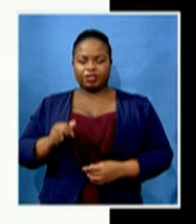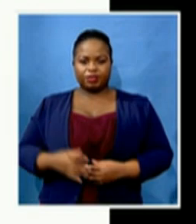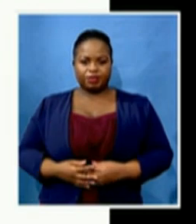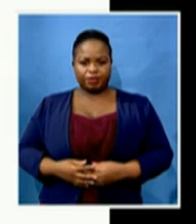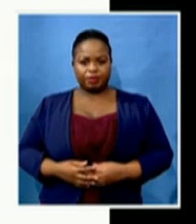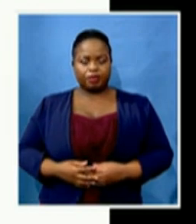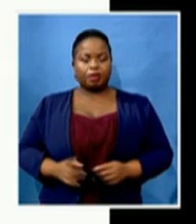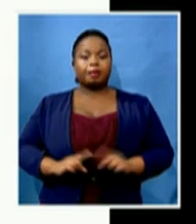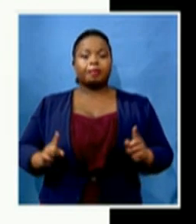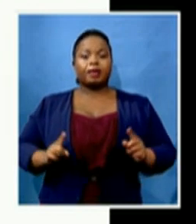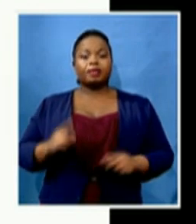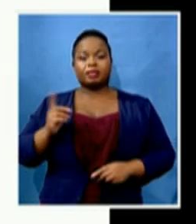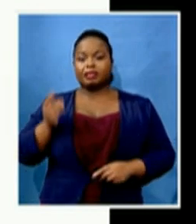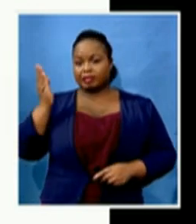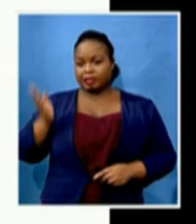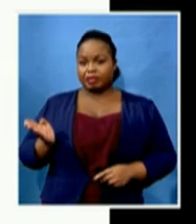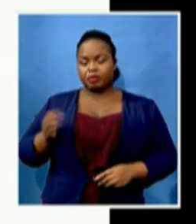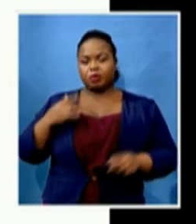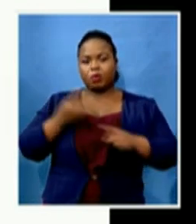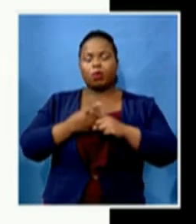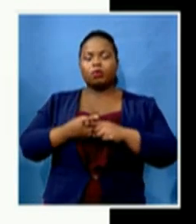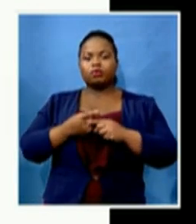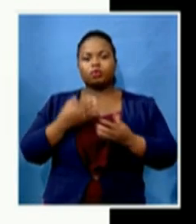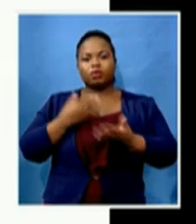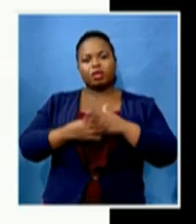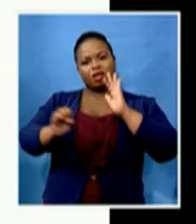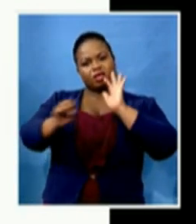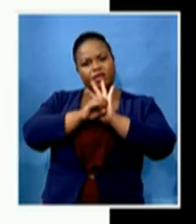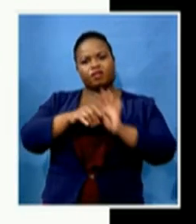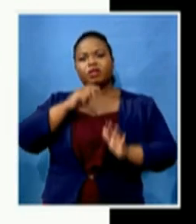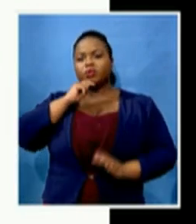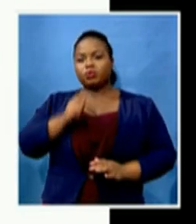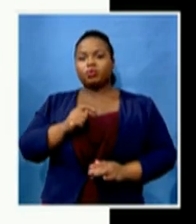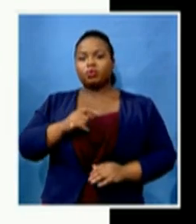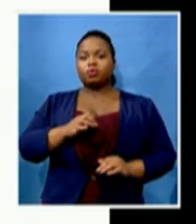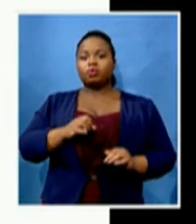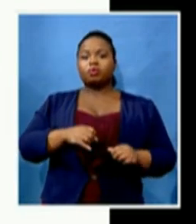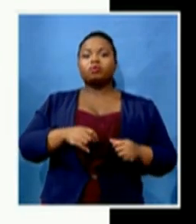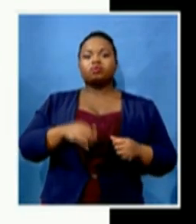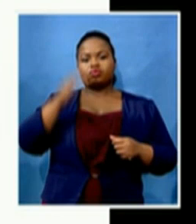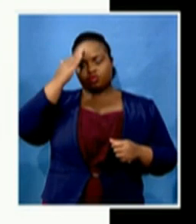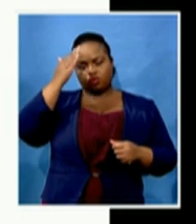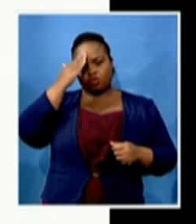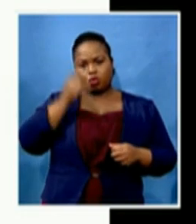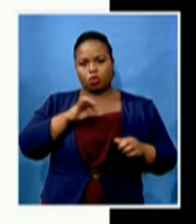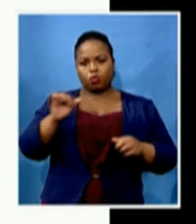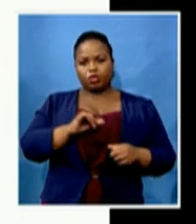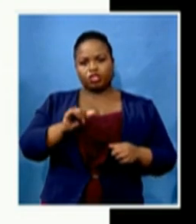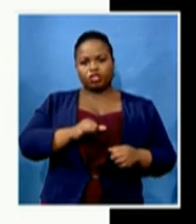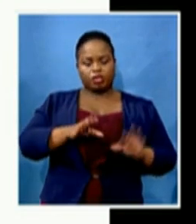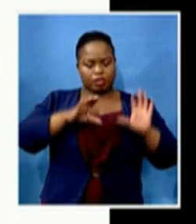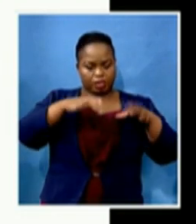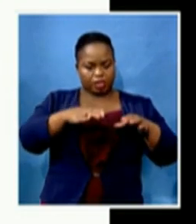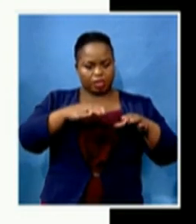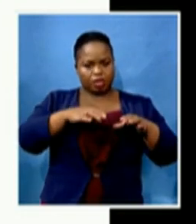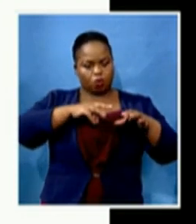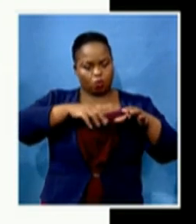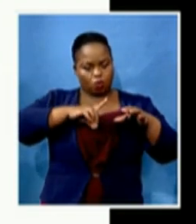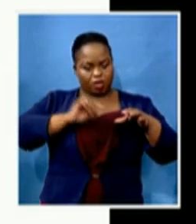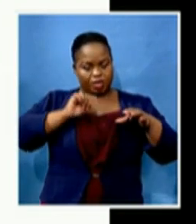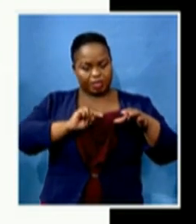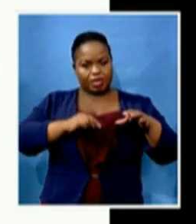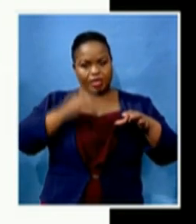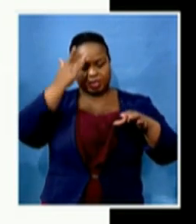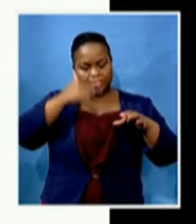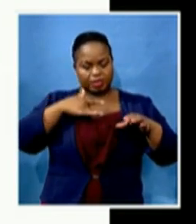job of identifying wards where it is likely that infection will occur with a reasonable level of